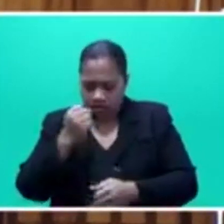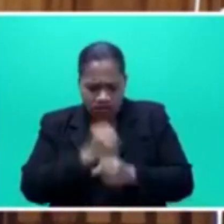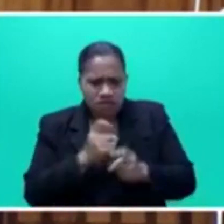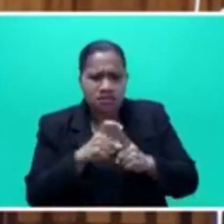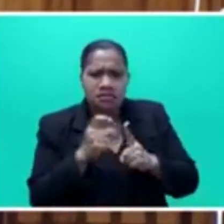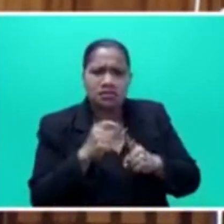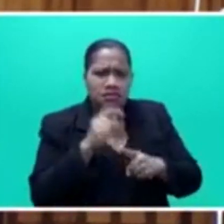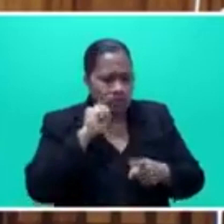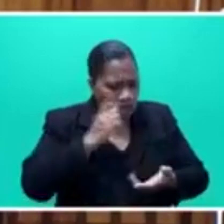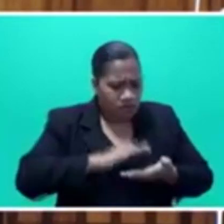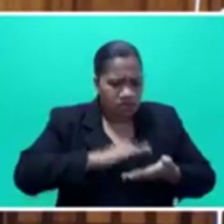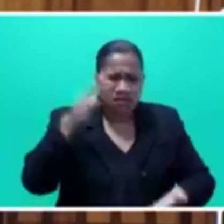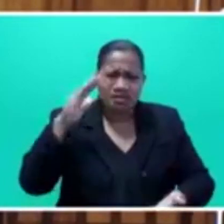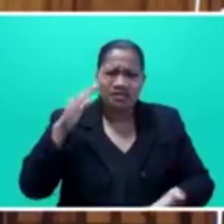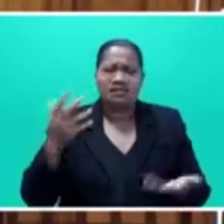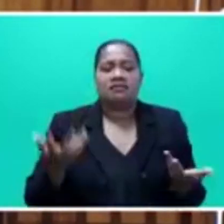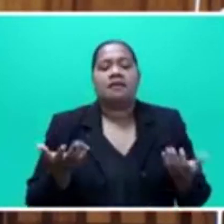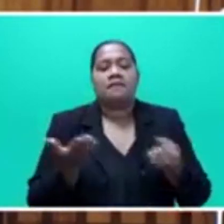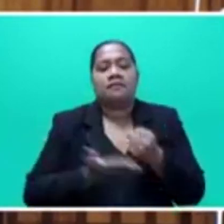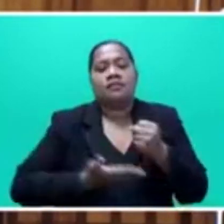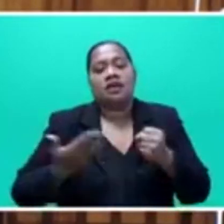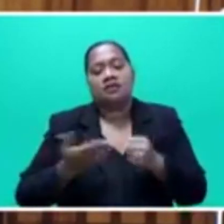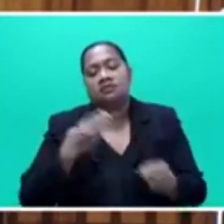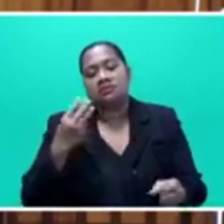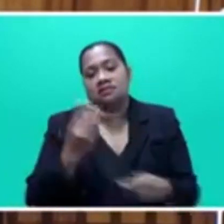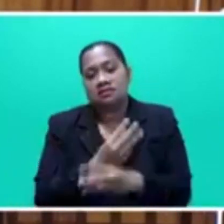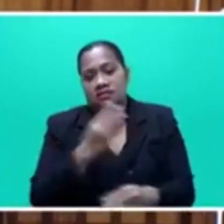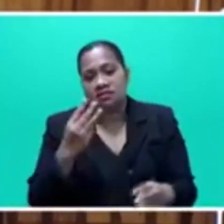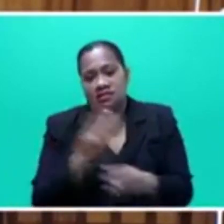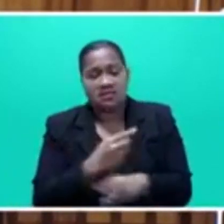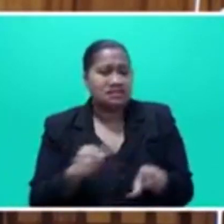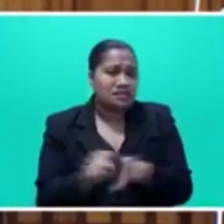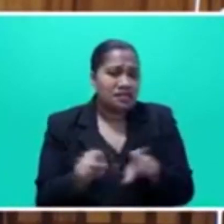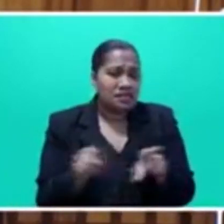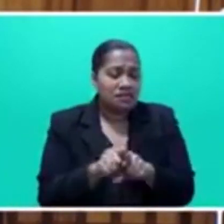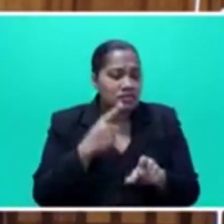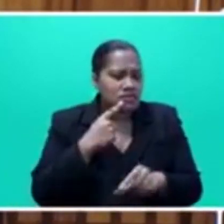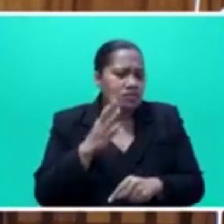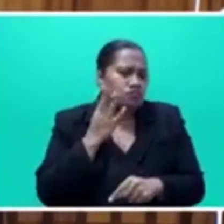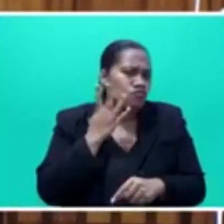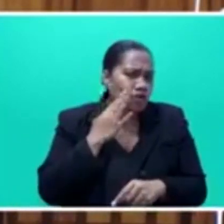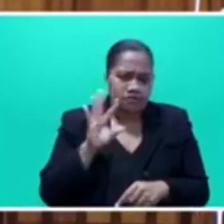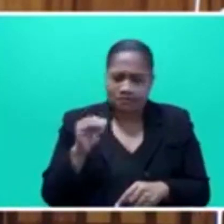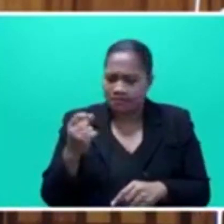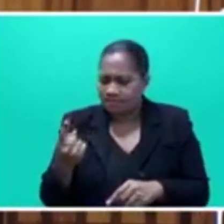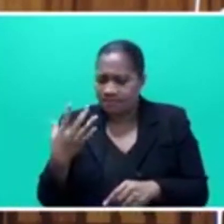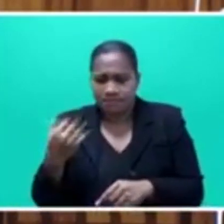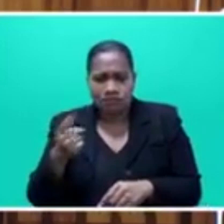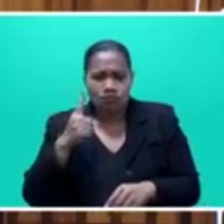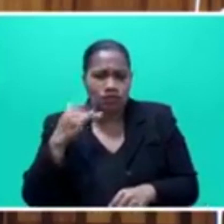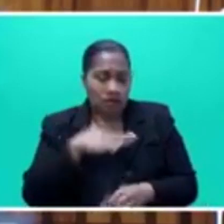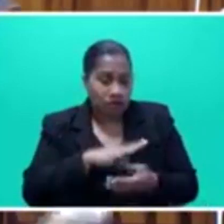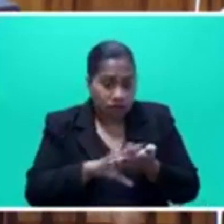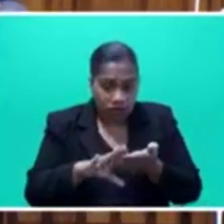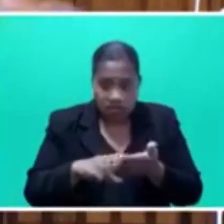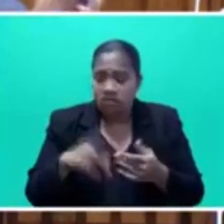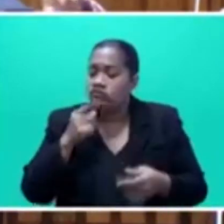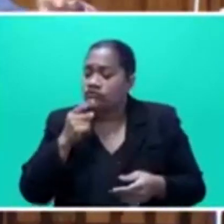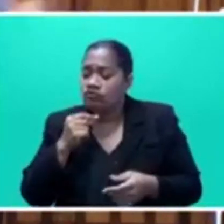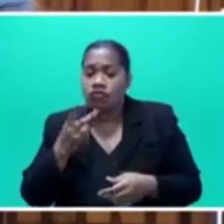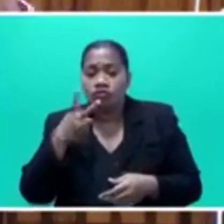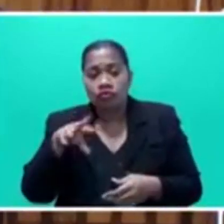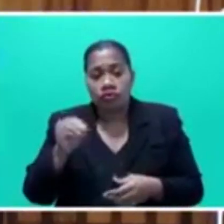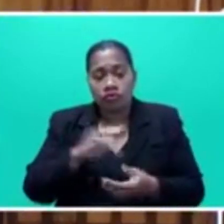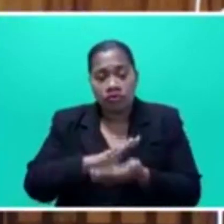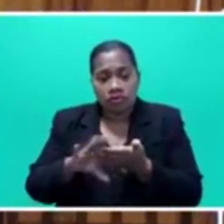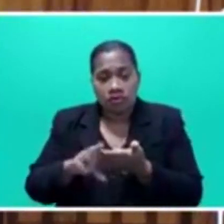It's basic maths. It's like saying, if somebody has $100 and you borrow $20, your debt to